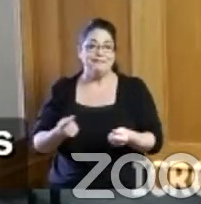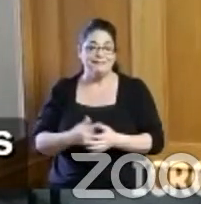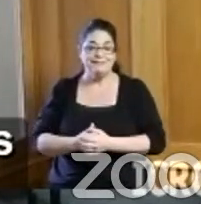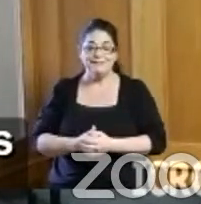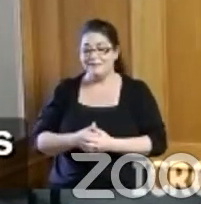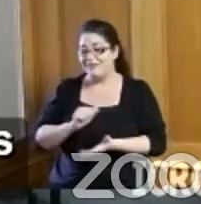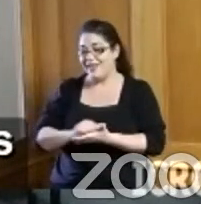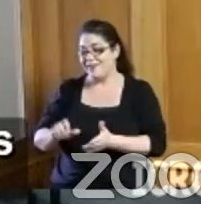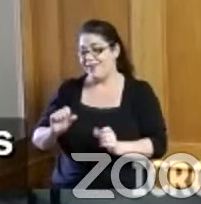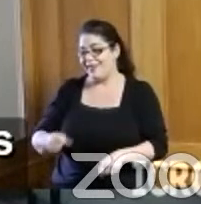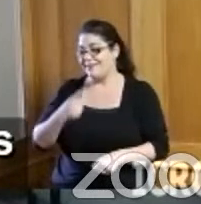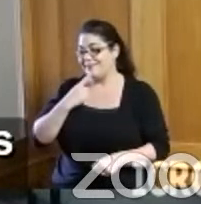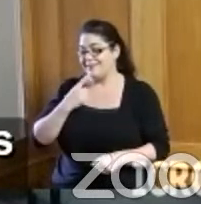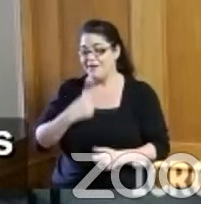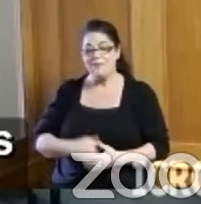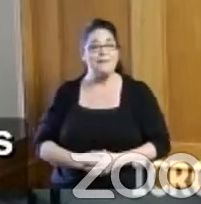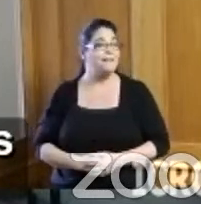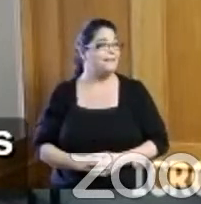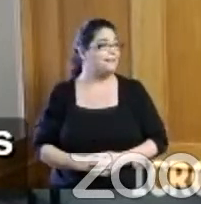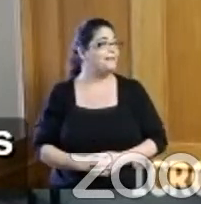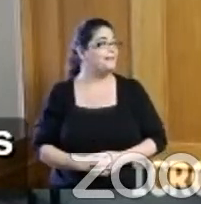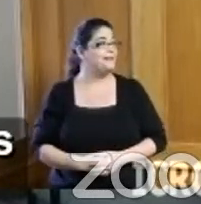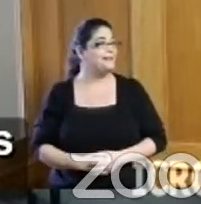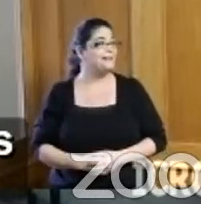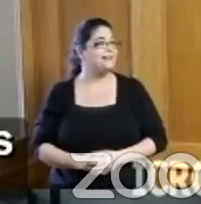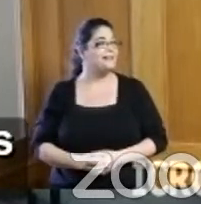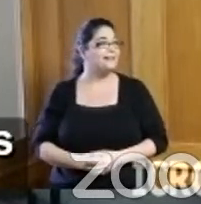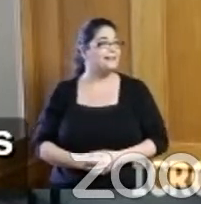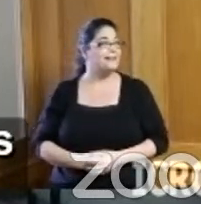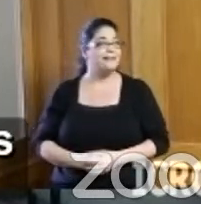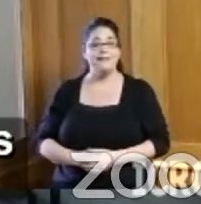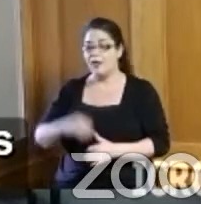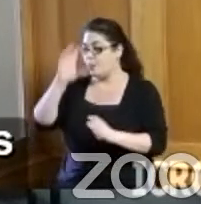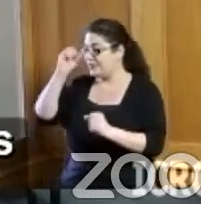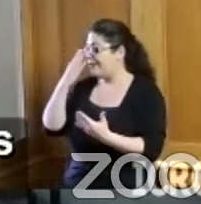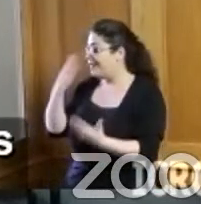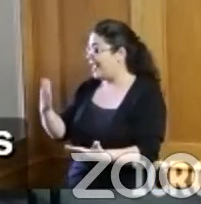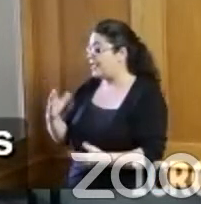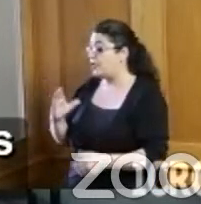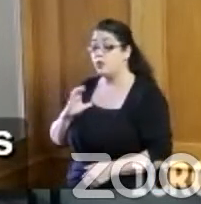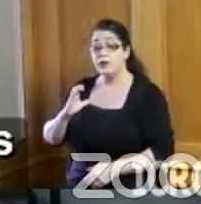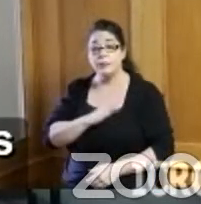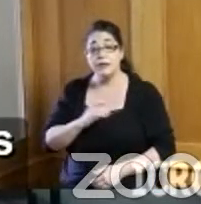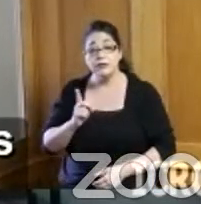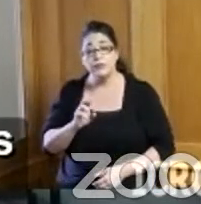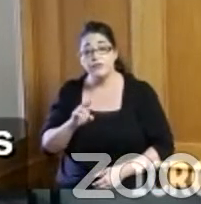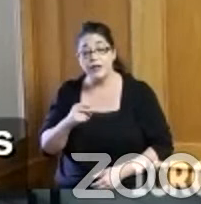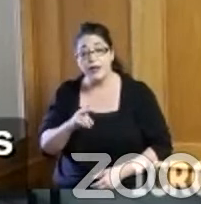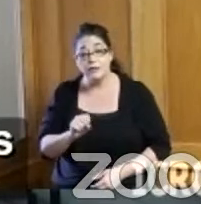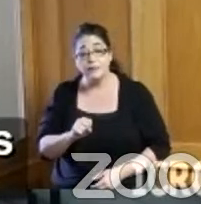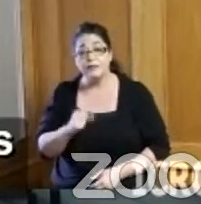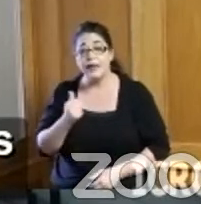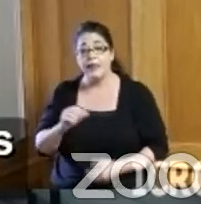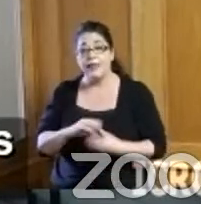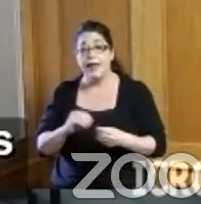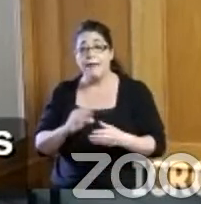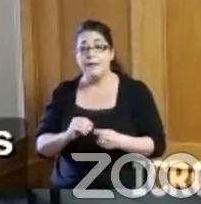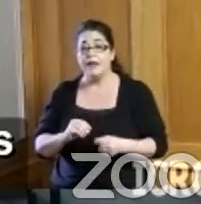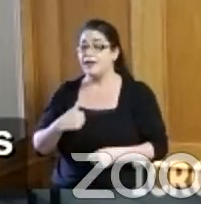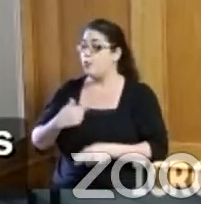that's all I have to say right now so we can keep moving, I guess. Thank you. Commissioner Driehaus, any comments or motions? I will